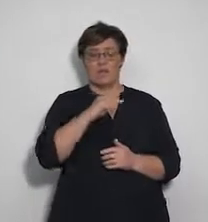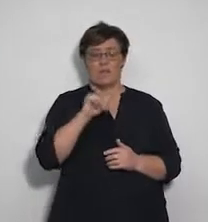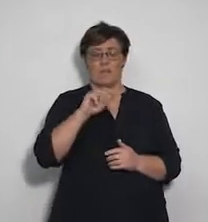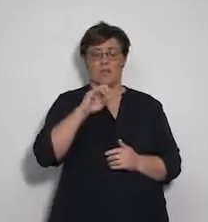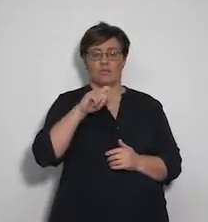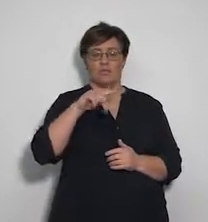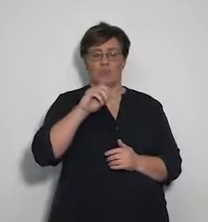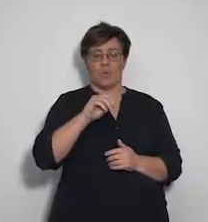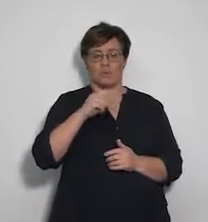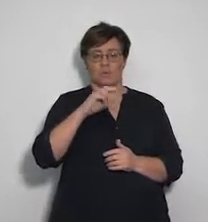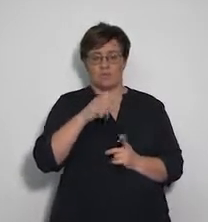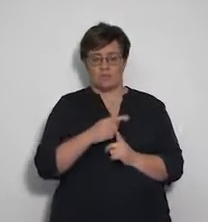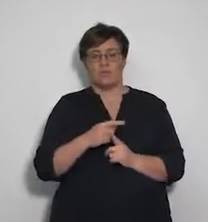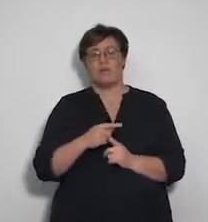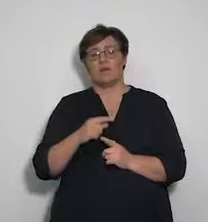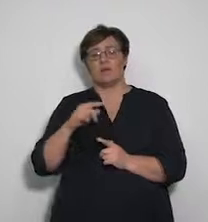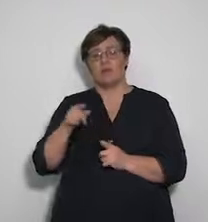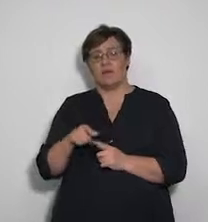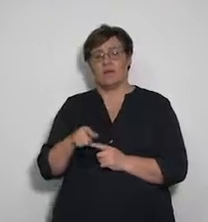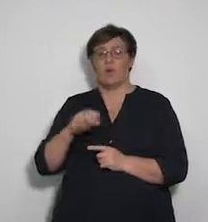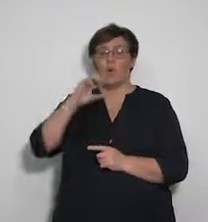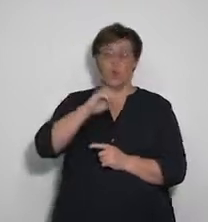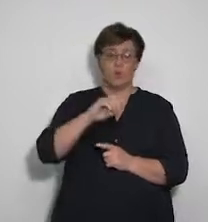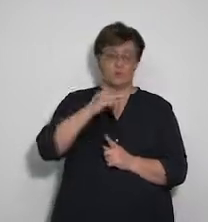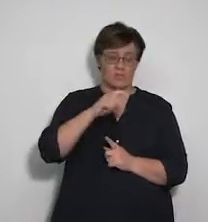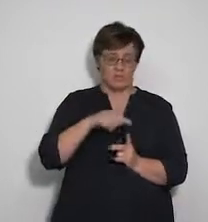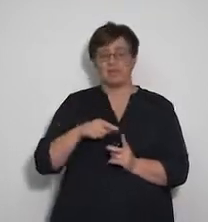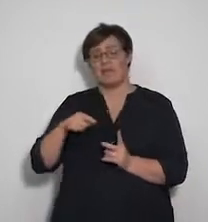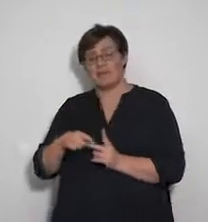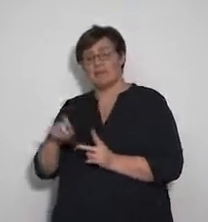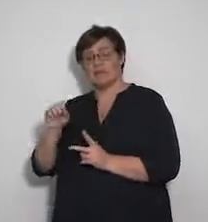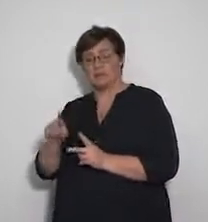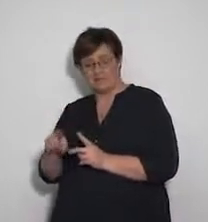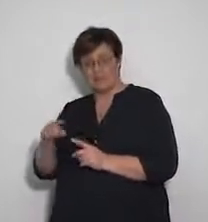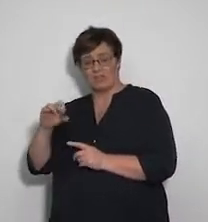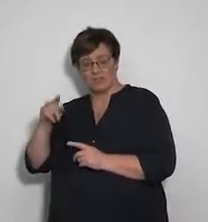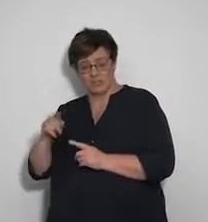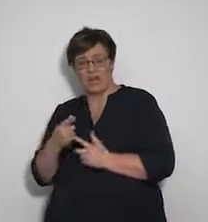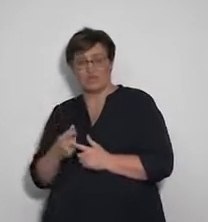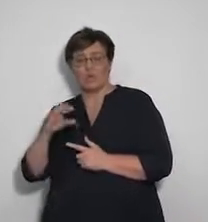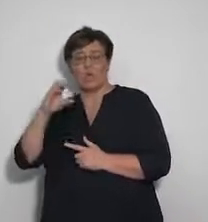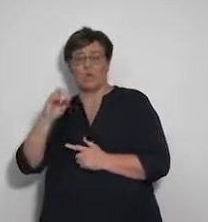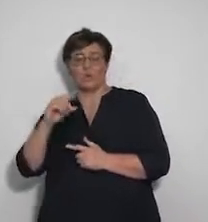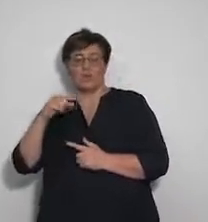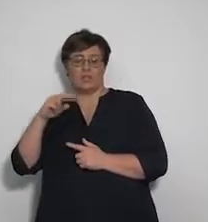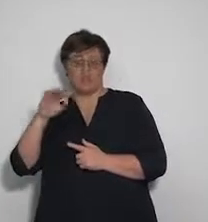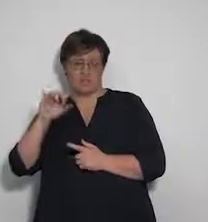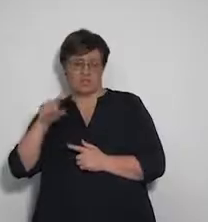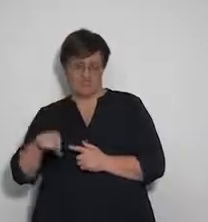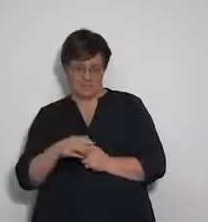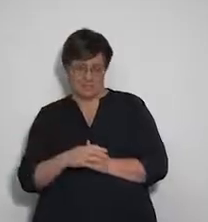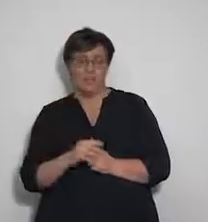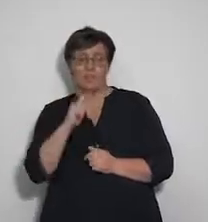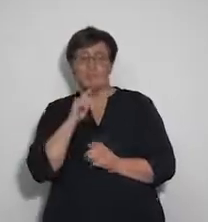as gametogenesis, where spermatogenesis and oogenesis produce the gametes. And so we recognize that meiosis is